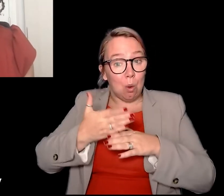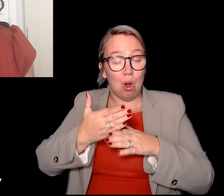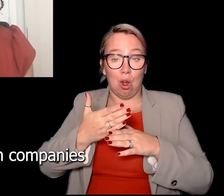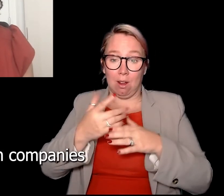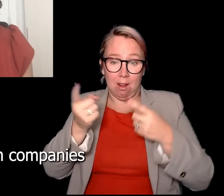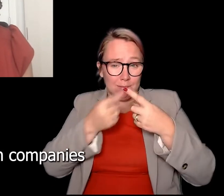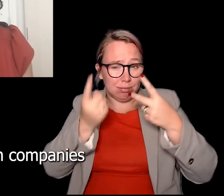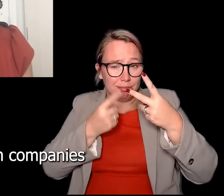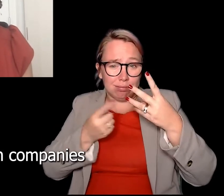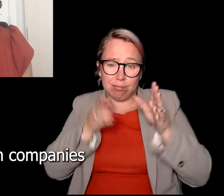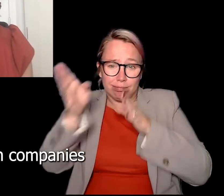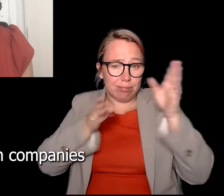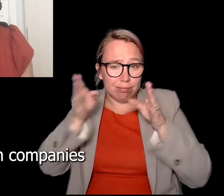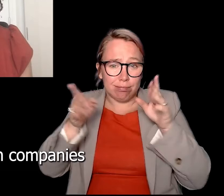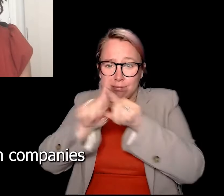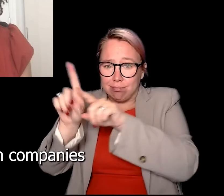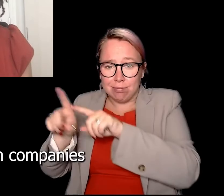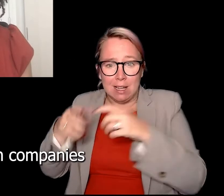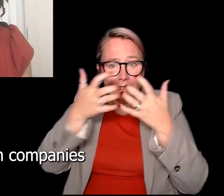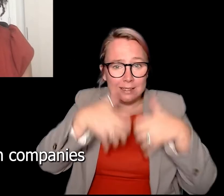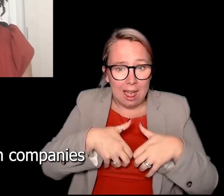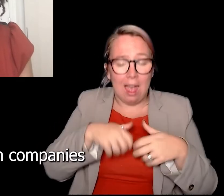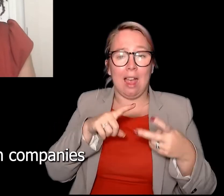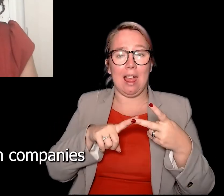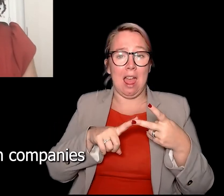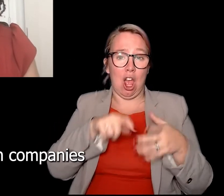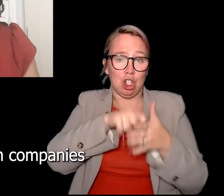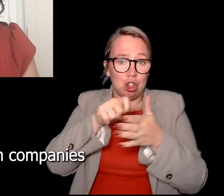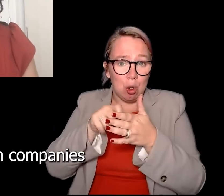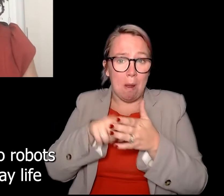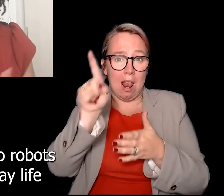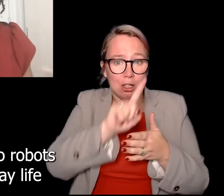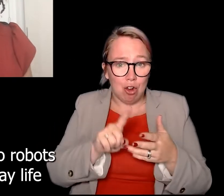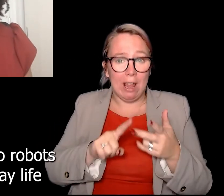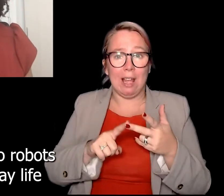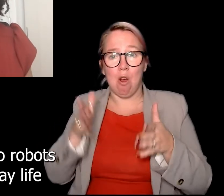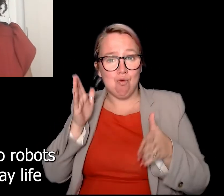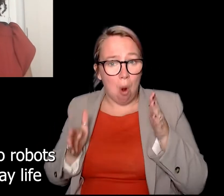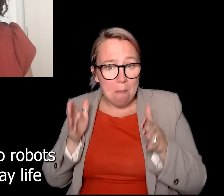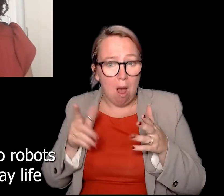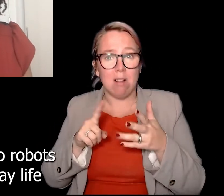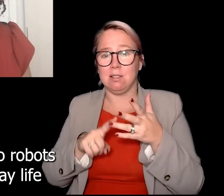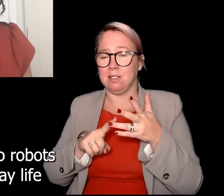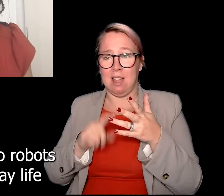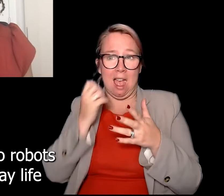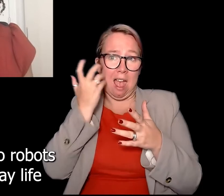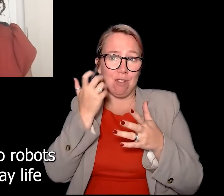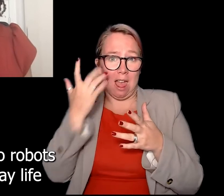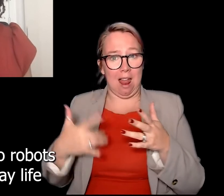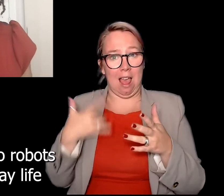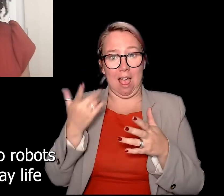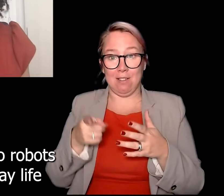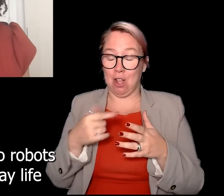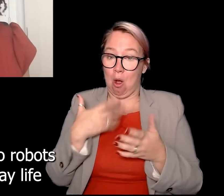Ashley mentioned, I've worked for a number of tech companies creating anything from consumer electronics to robots to help you